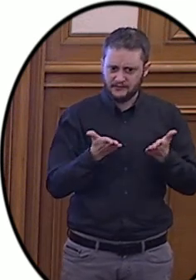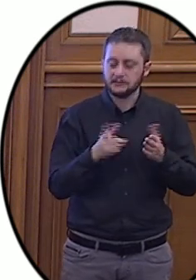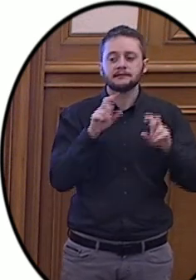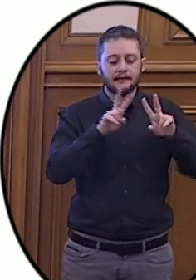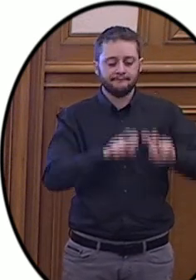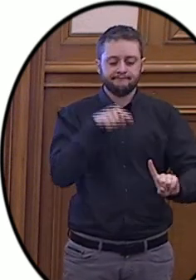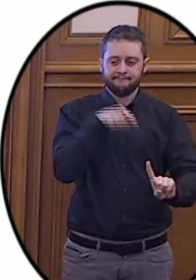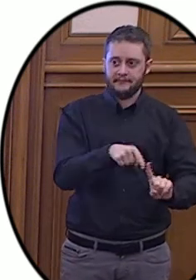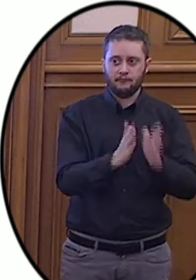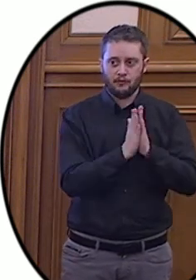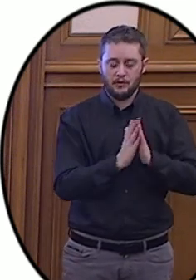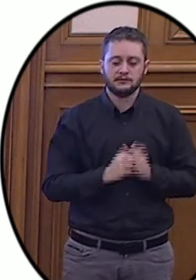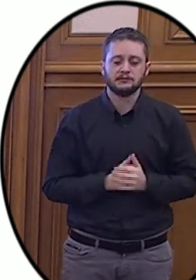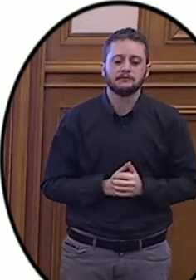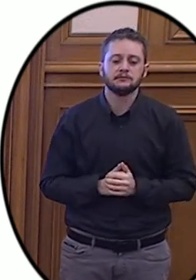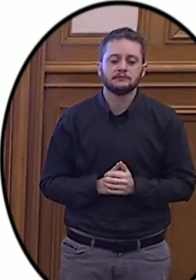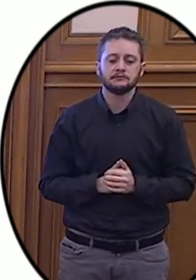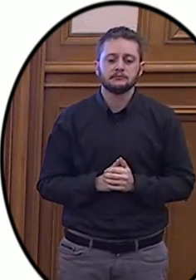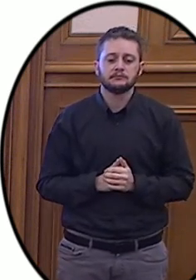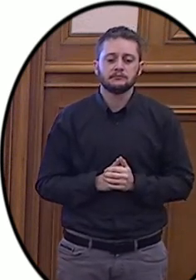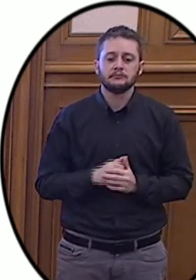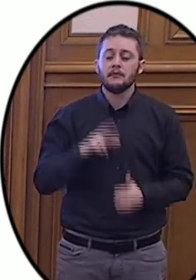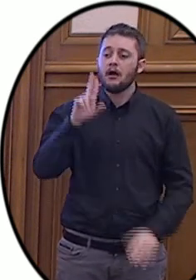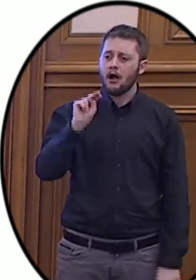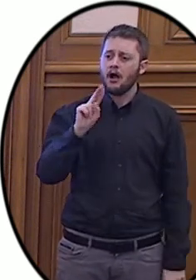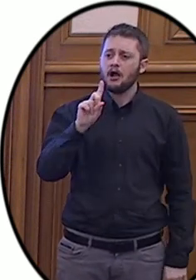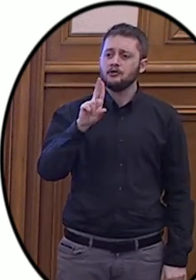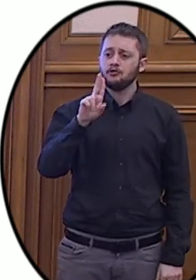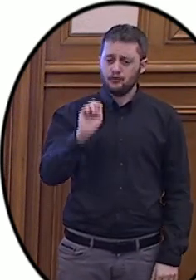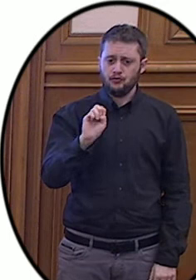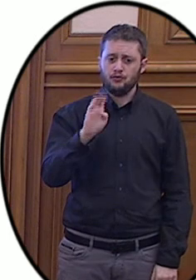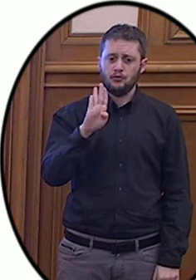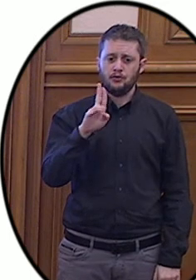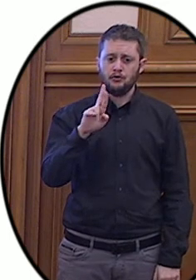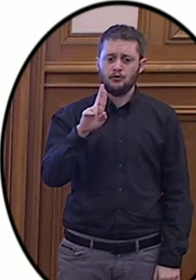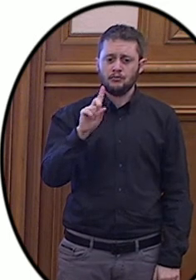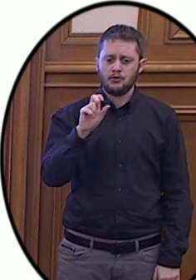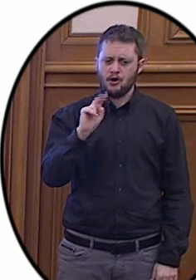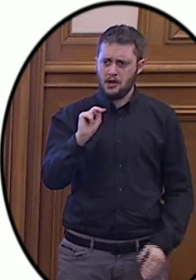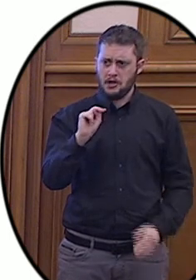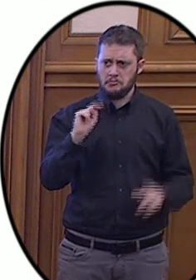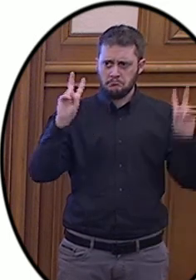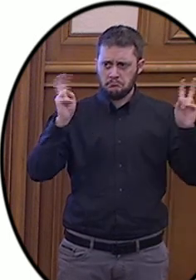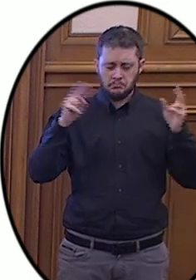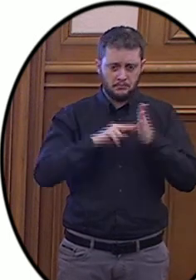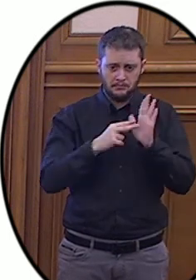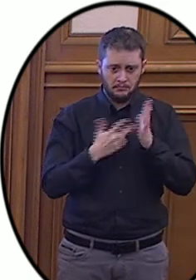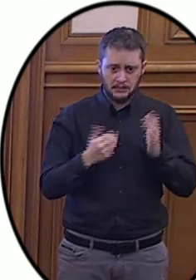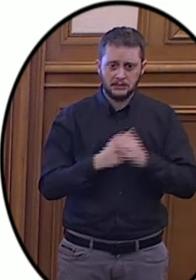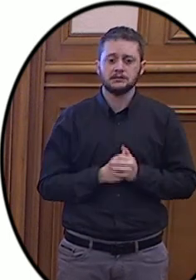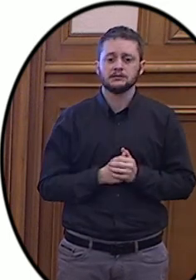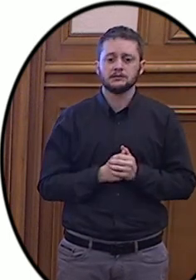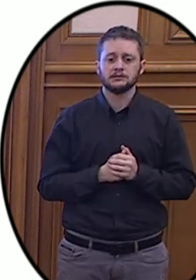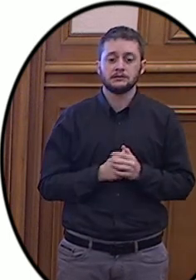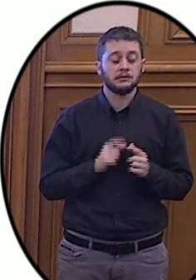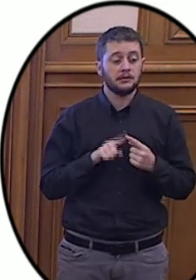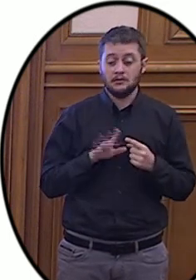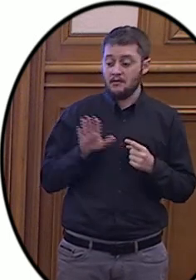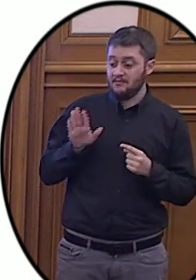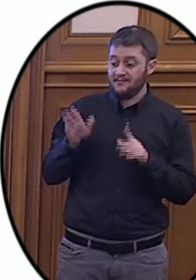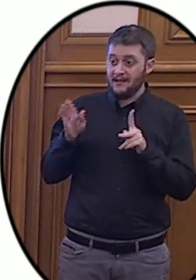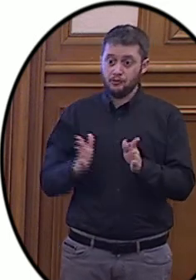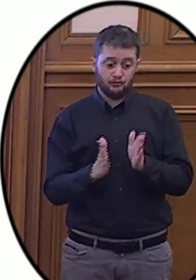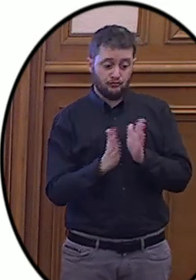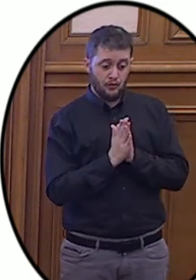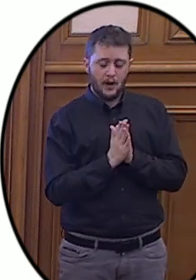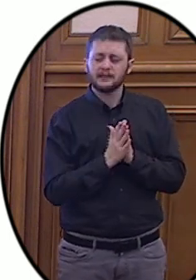When we talk about an undue burden, we mean to consider the nature and cost of the